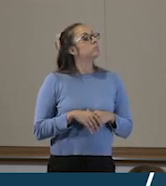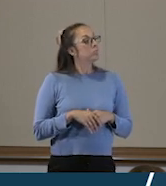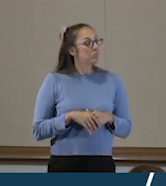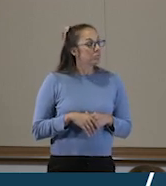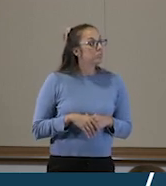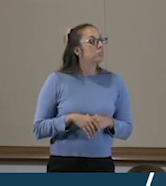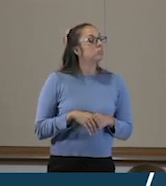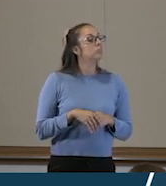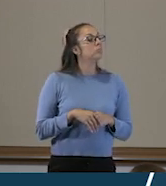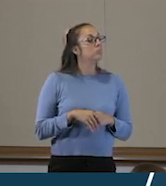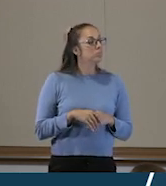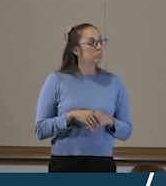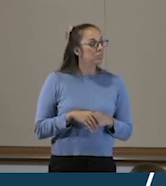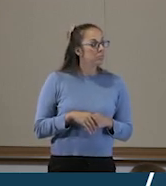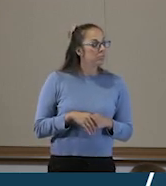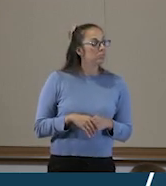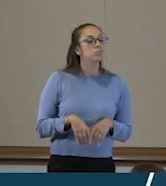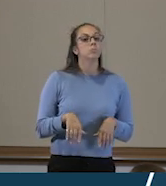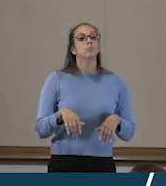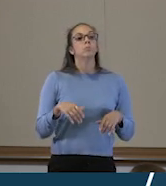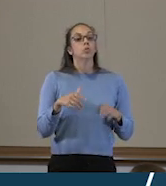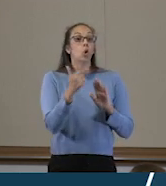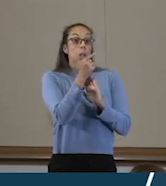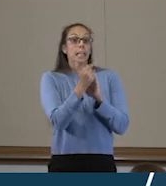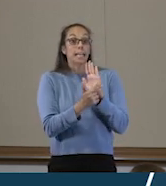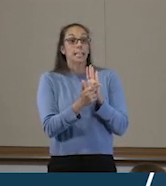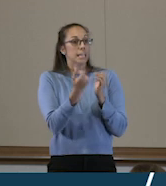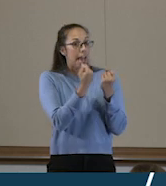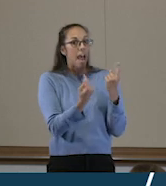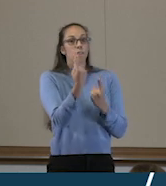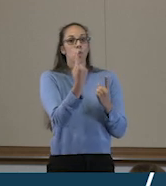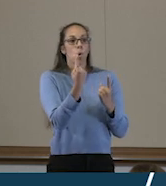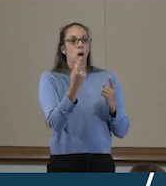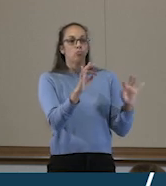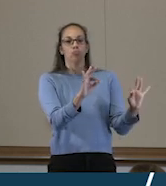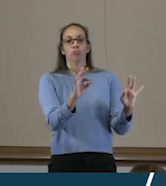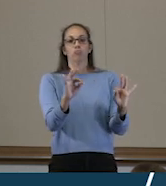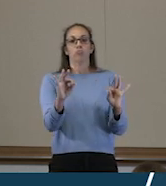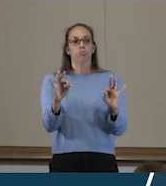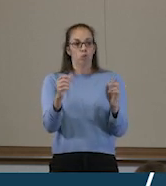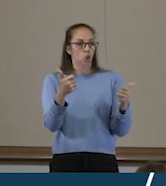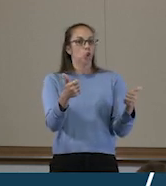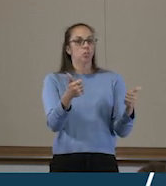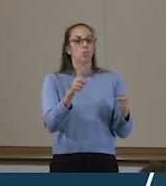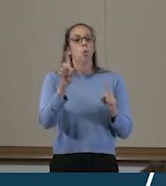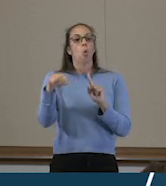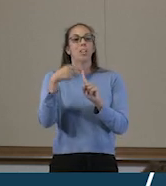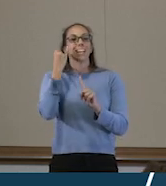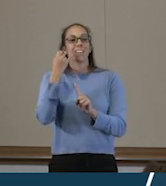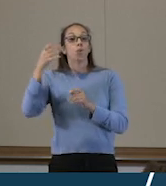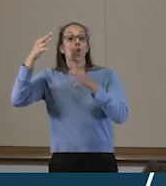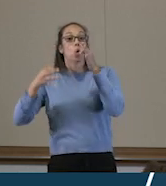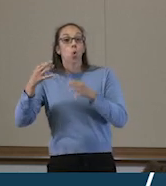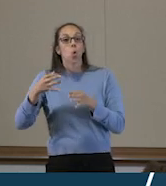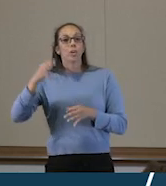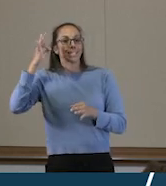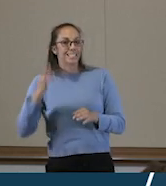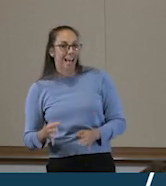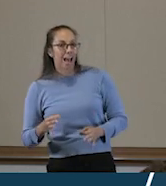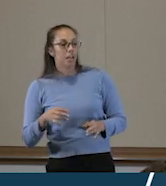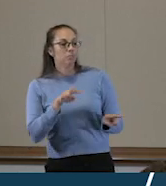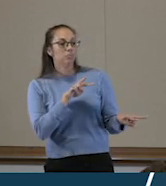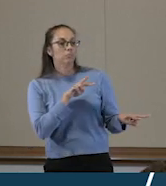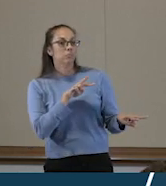So legally, every person is presumed competent unless a court deems that they are not. Legally